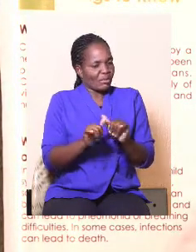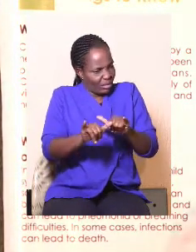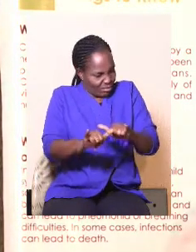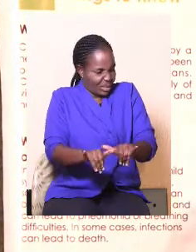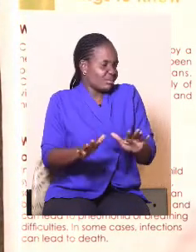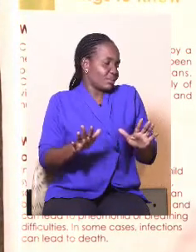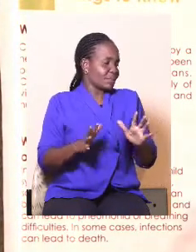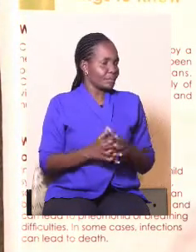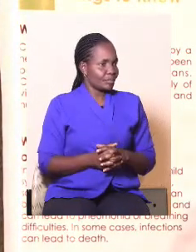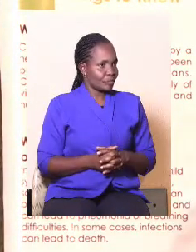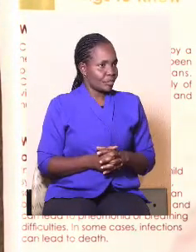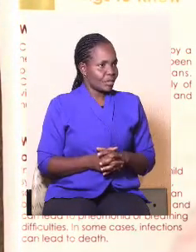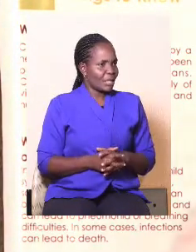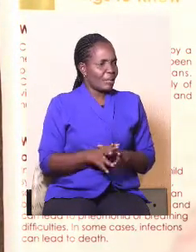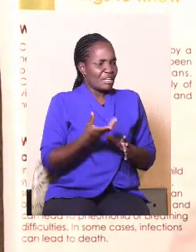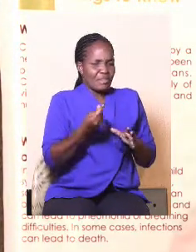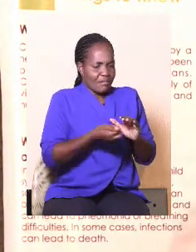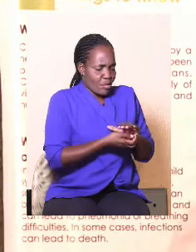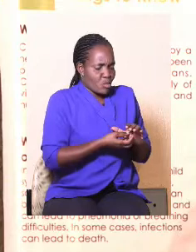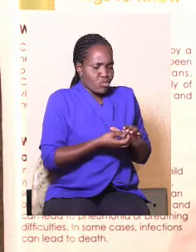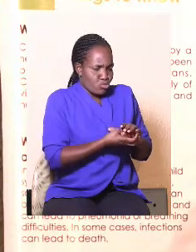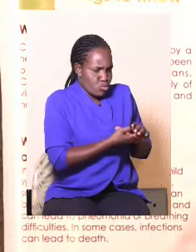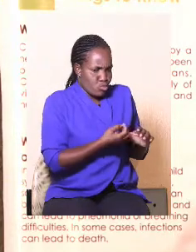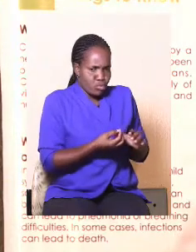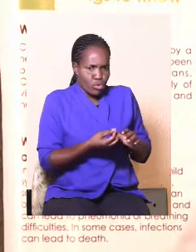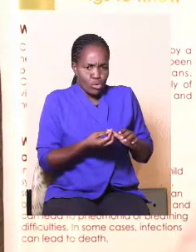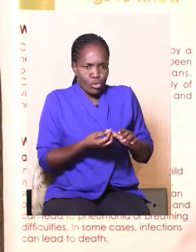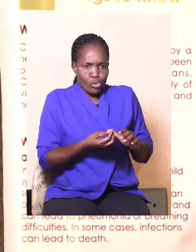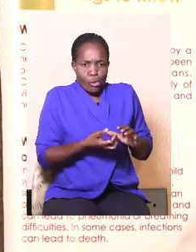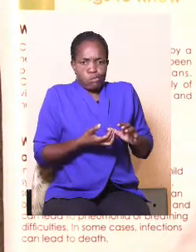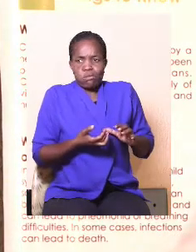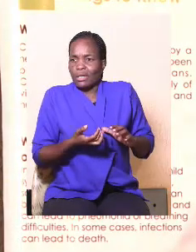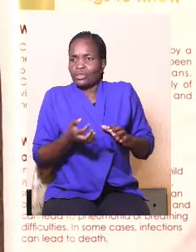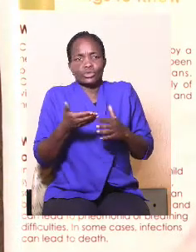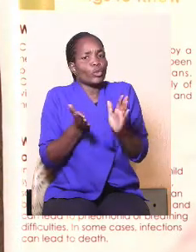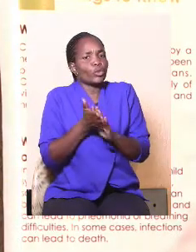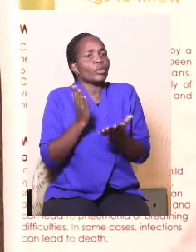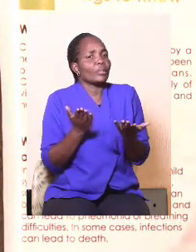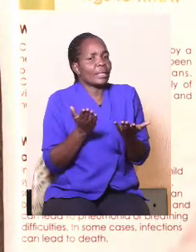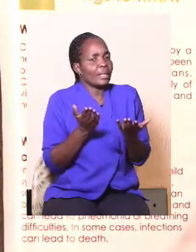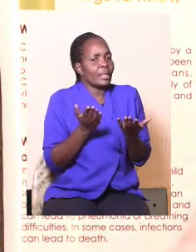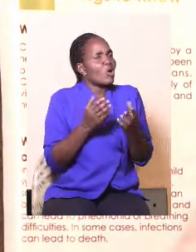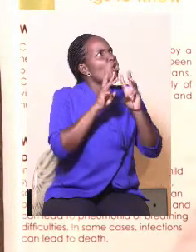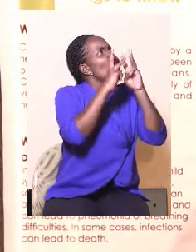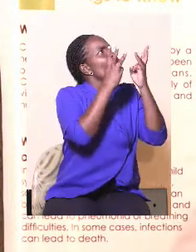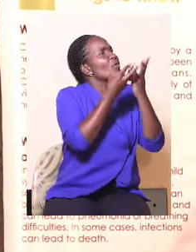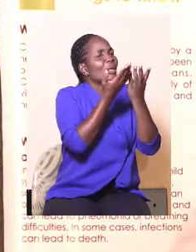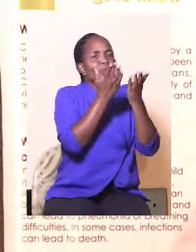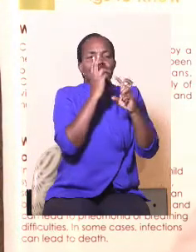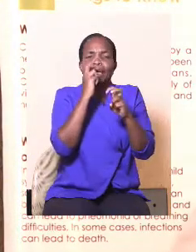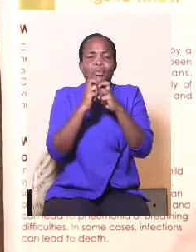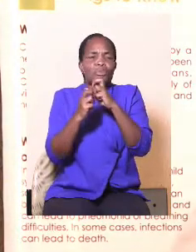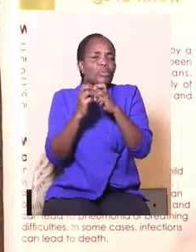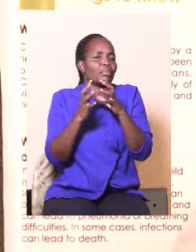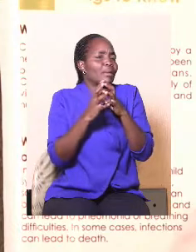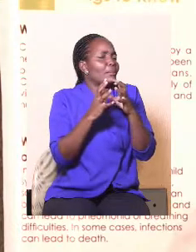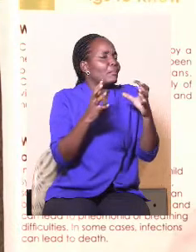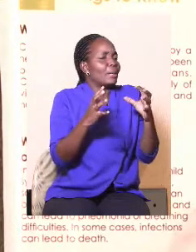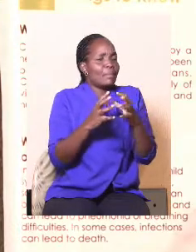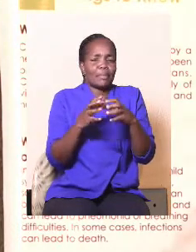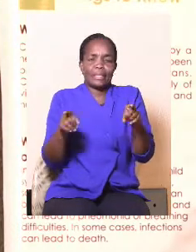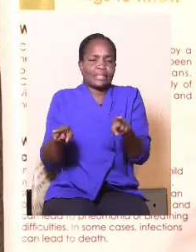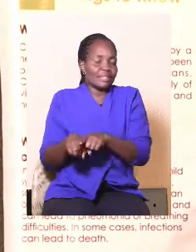whole world is actually in trouble. So even where you are running to, there will be problems, because COVID is everywhere. So